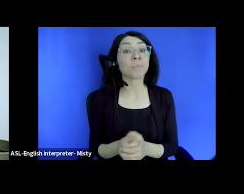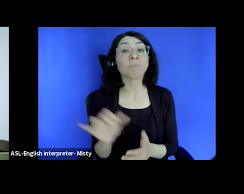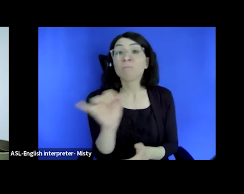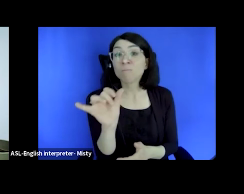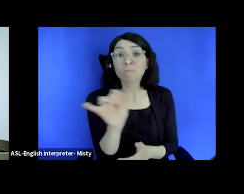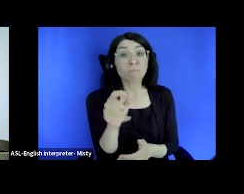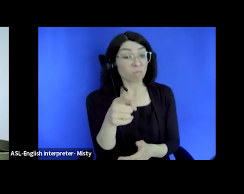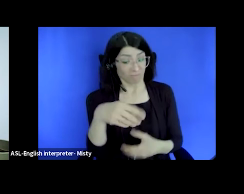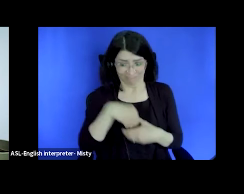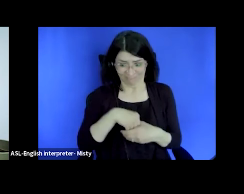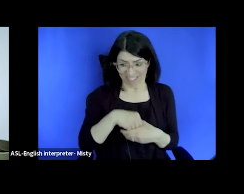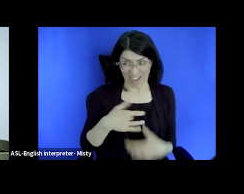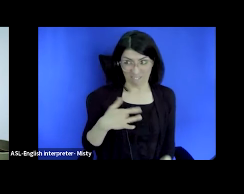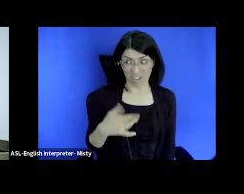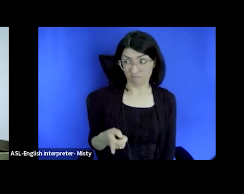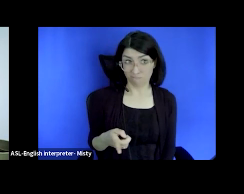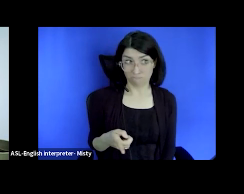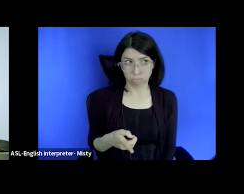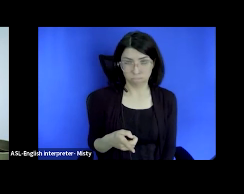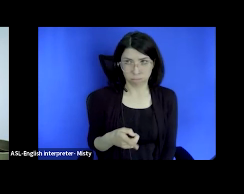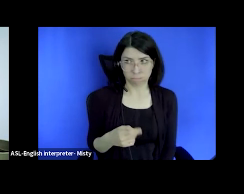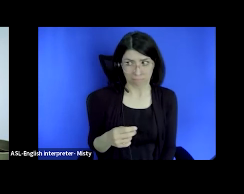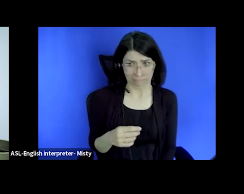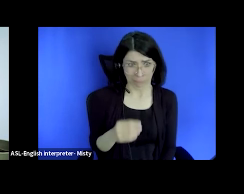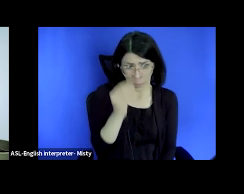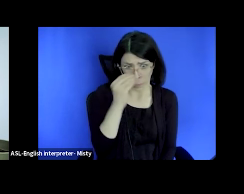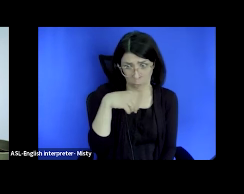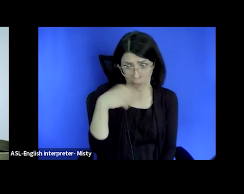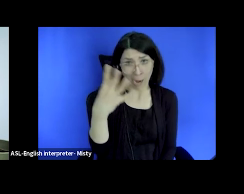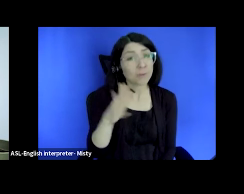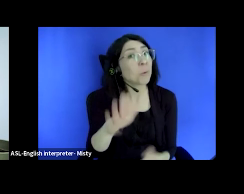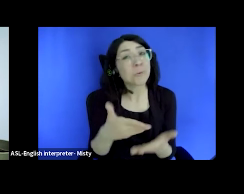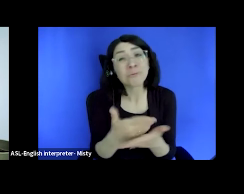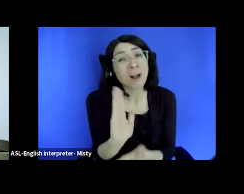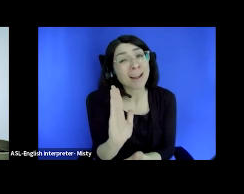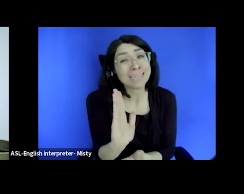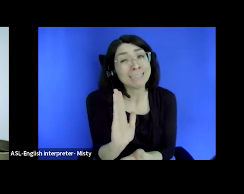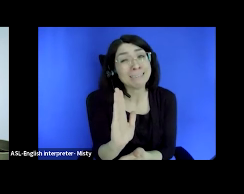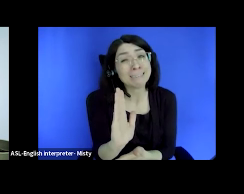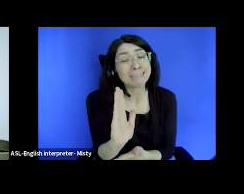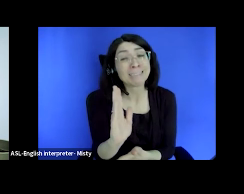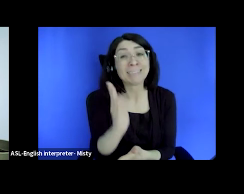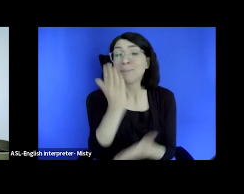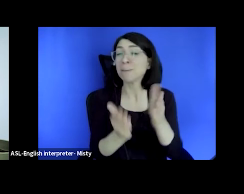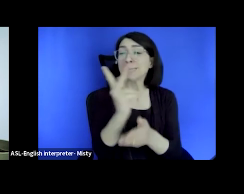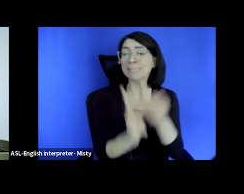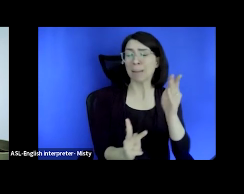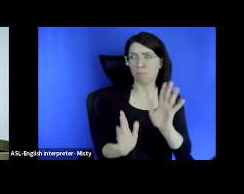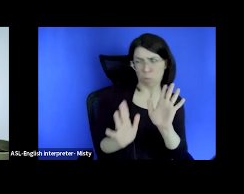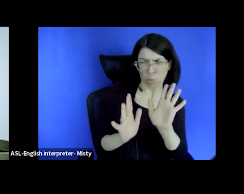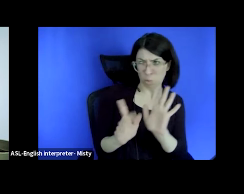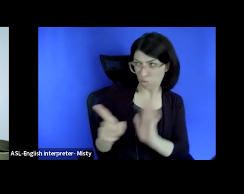don't care. I know that that sounds pretty cold and it can come across as being quite aggressive, but you have the